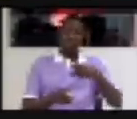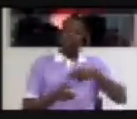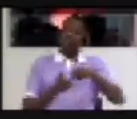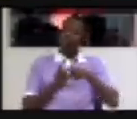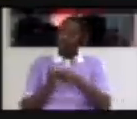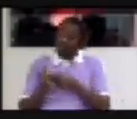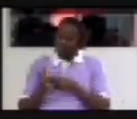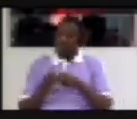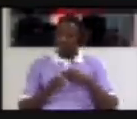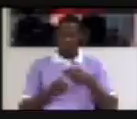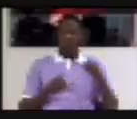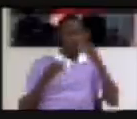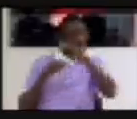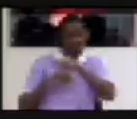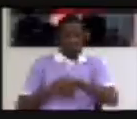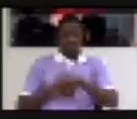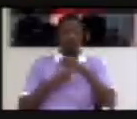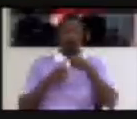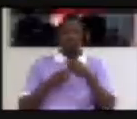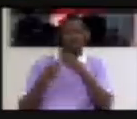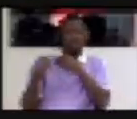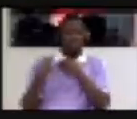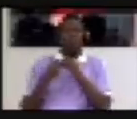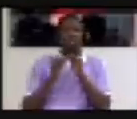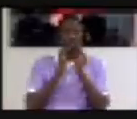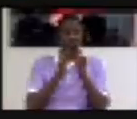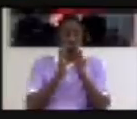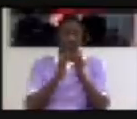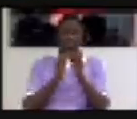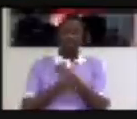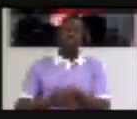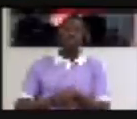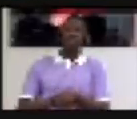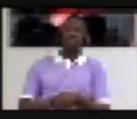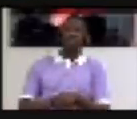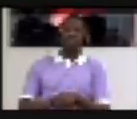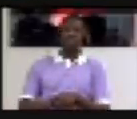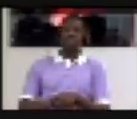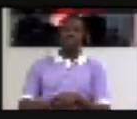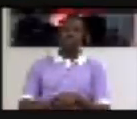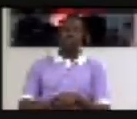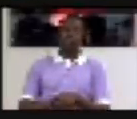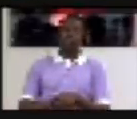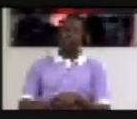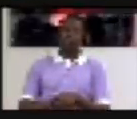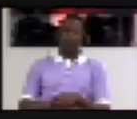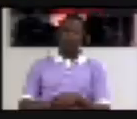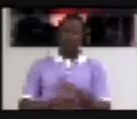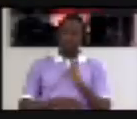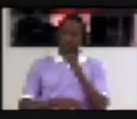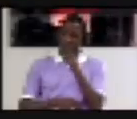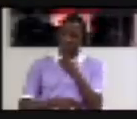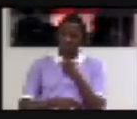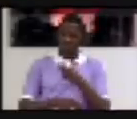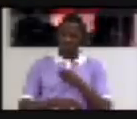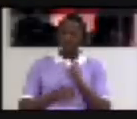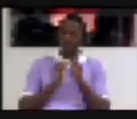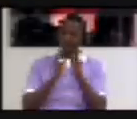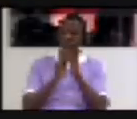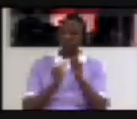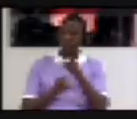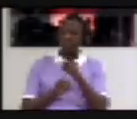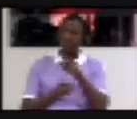sorry. Can you just describe yourself as a National Assembly member?